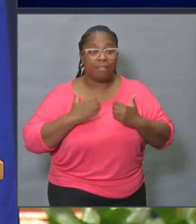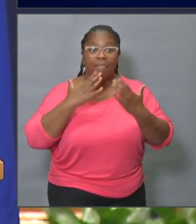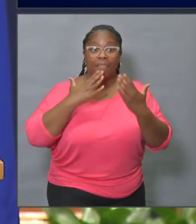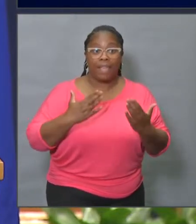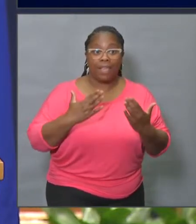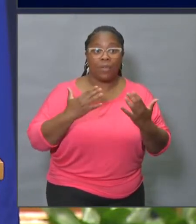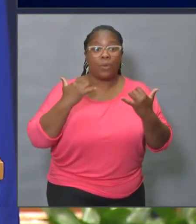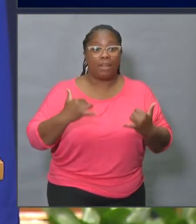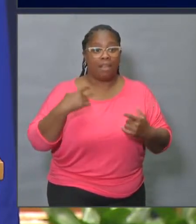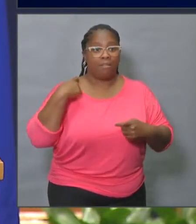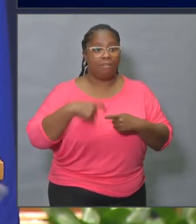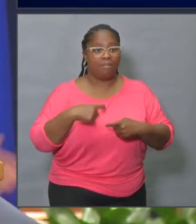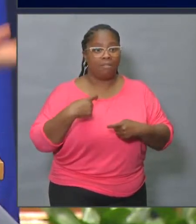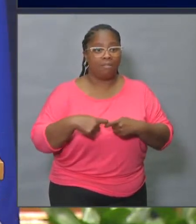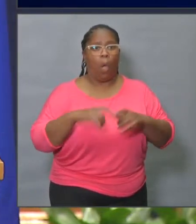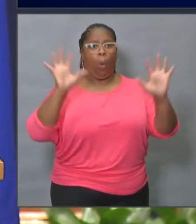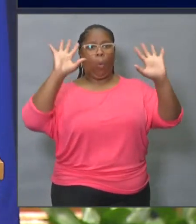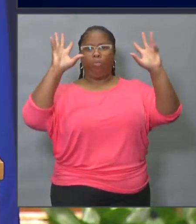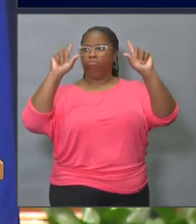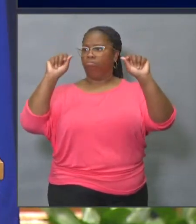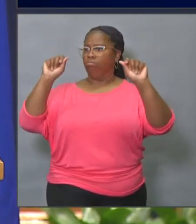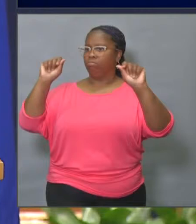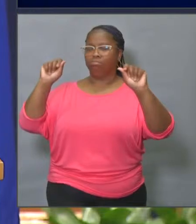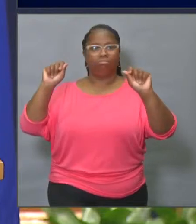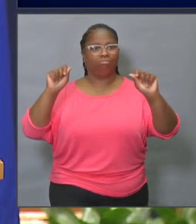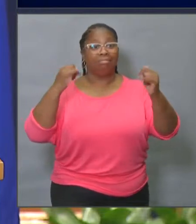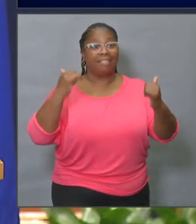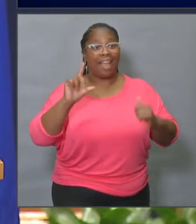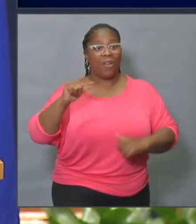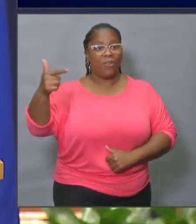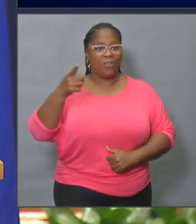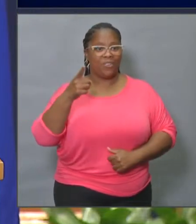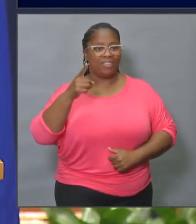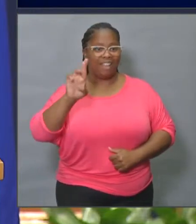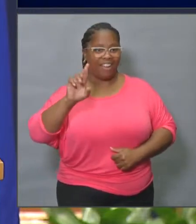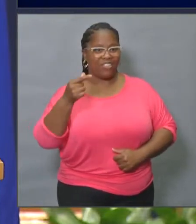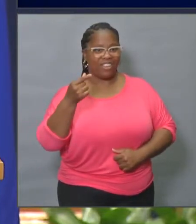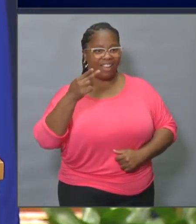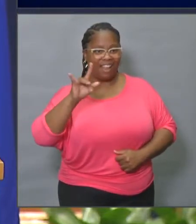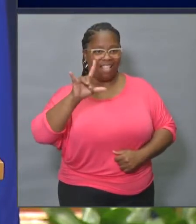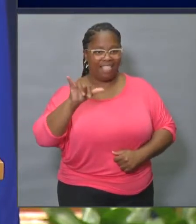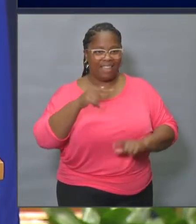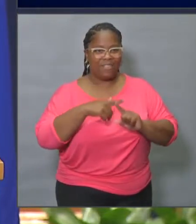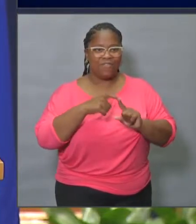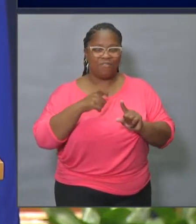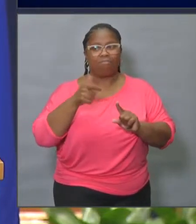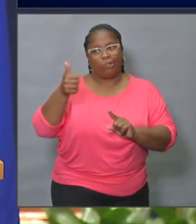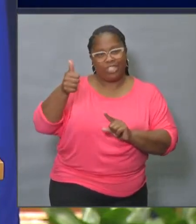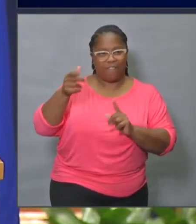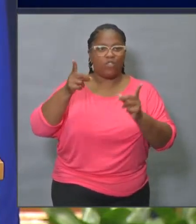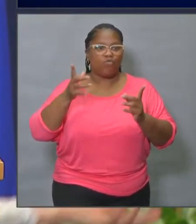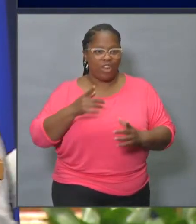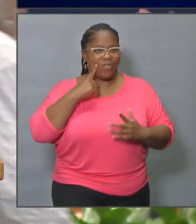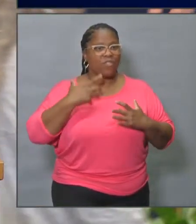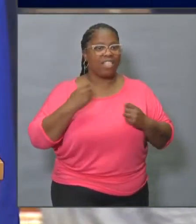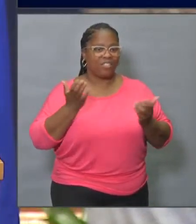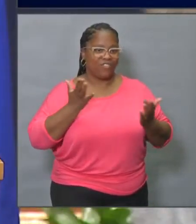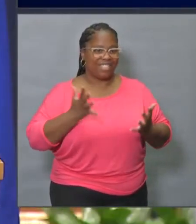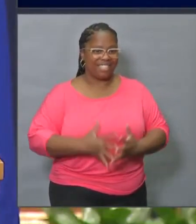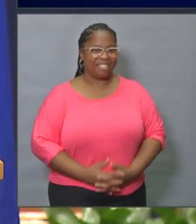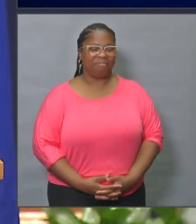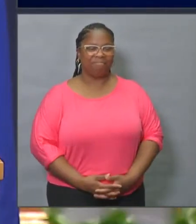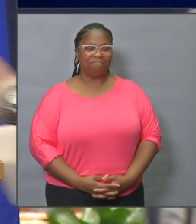will go to Spanish. Oh, sorry. Now we'll go to Dr. Galley from the Director of Health Services.